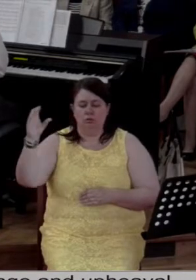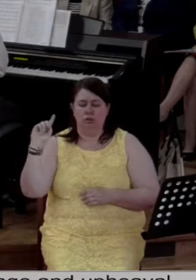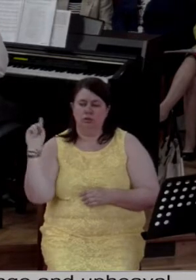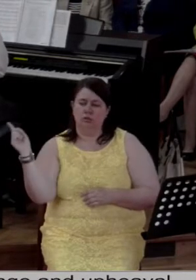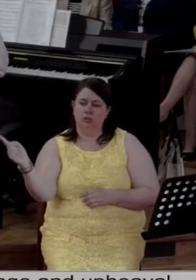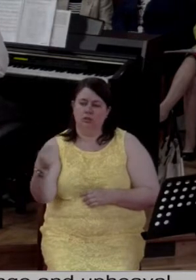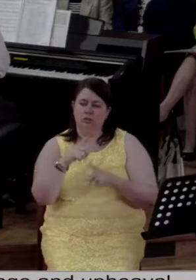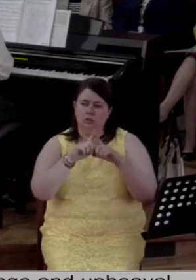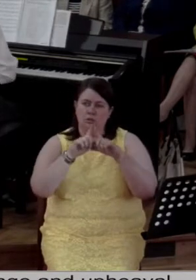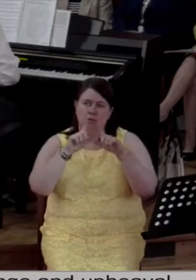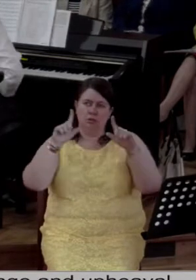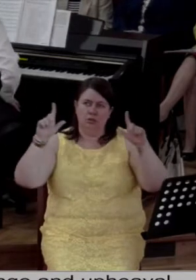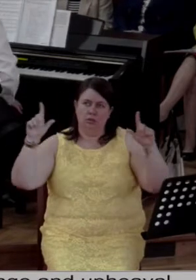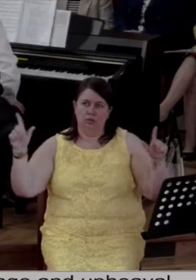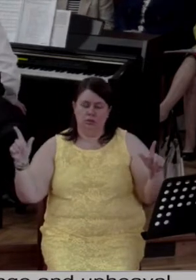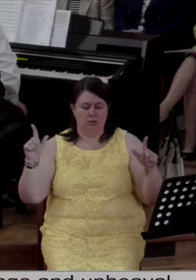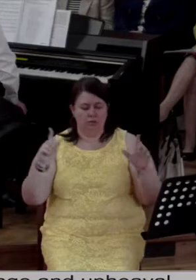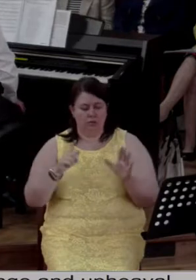Amen.